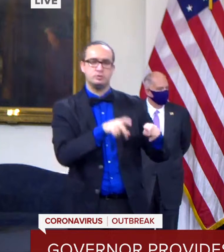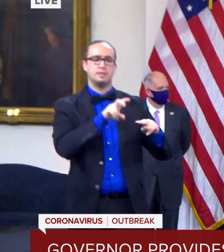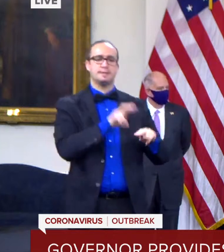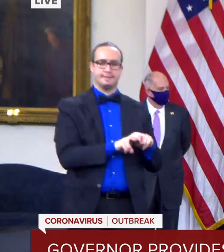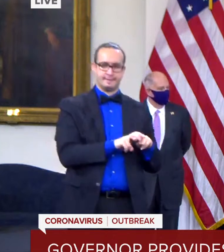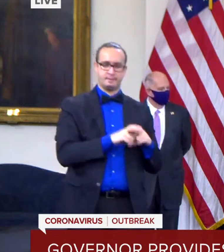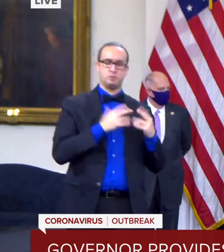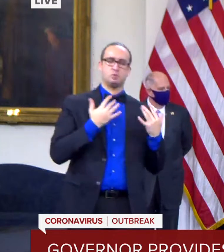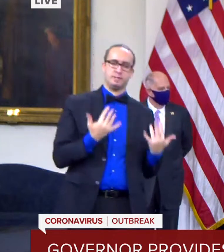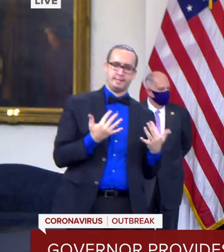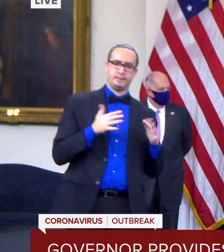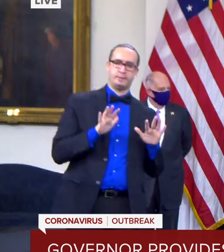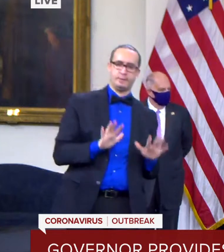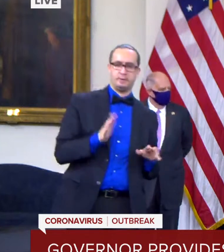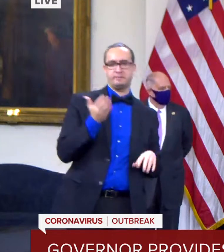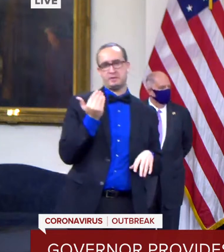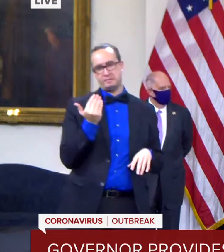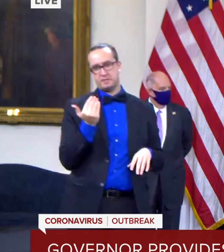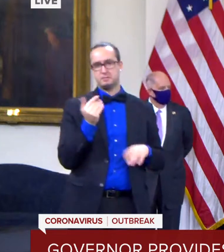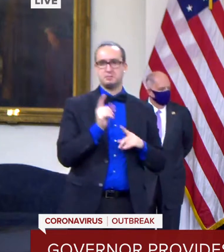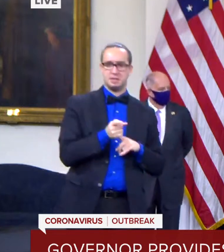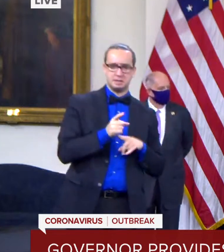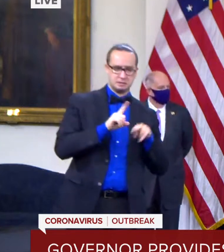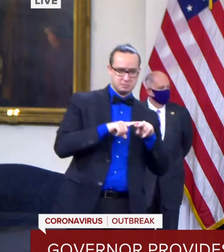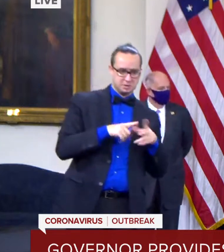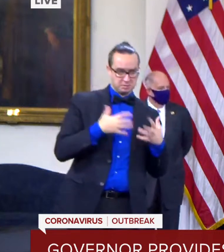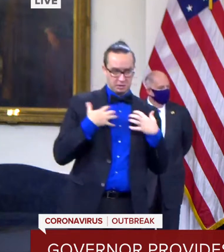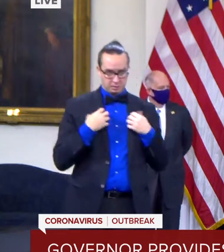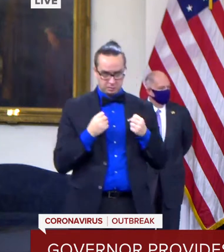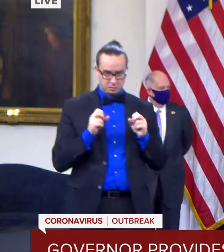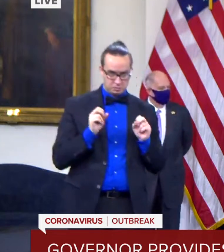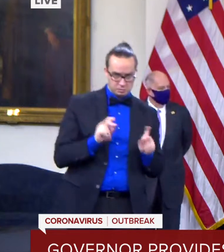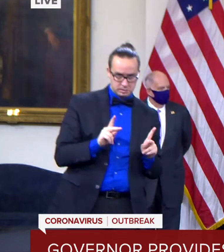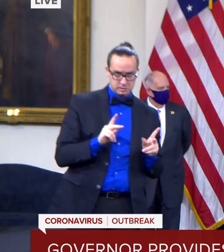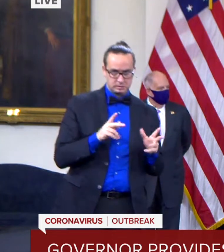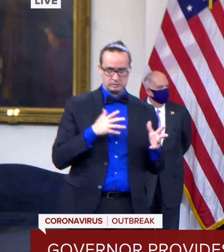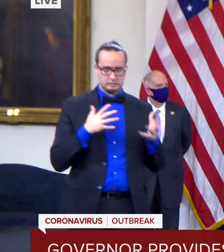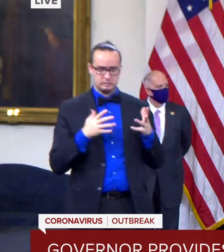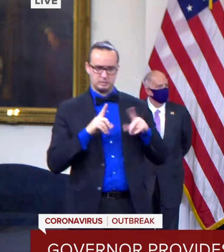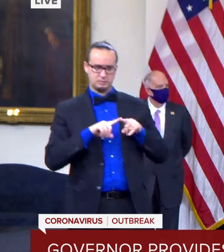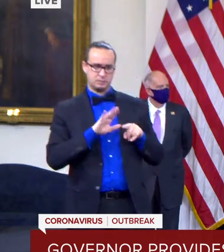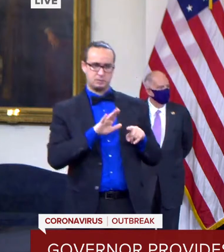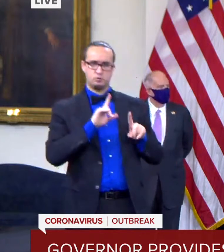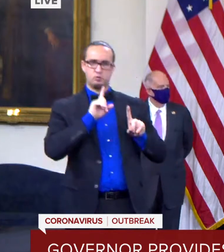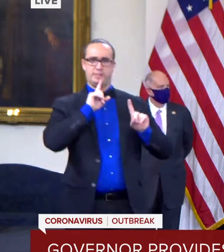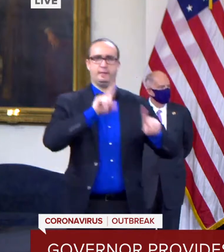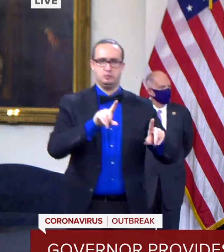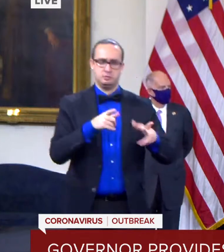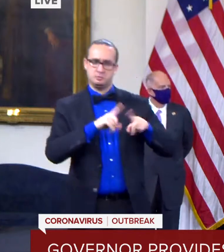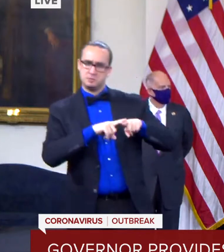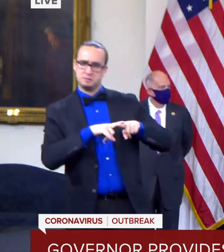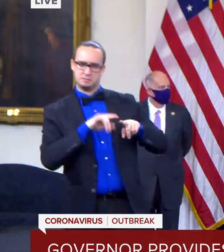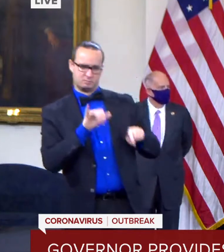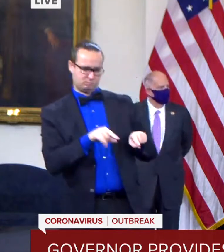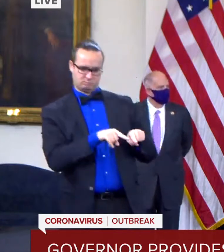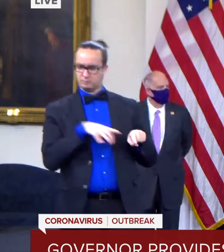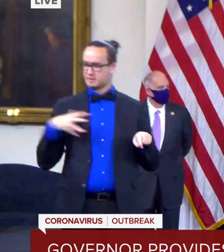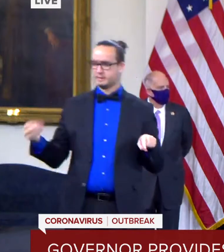15 or 30 minutes, depending on how long you need to wait to be observed before you can leave. So it's very